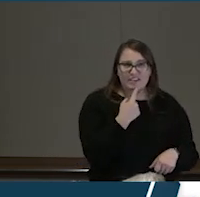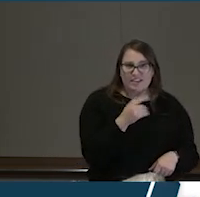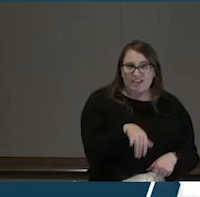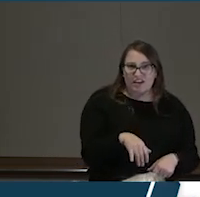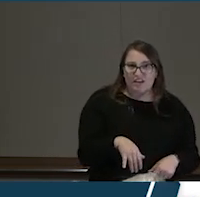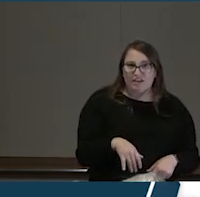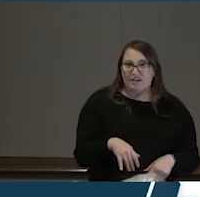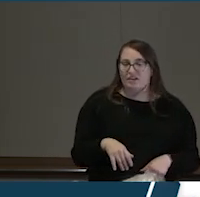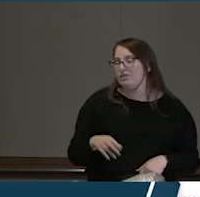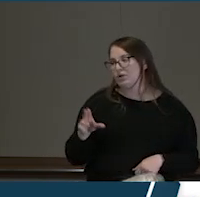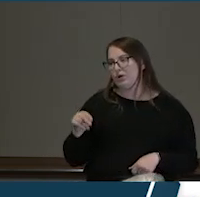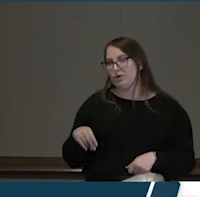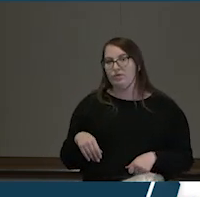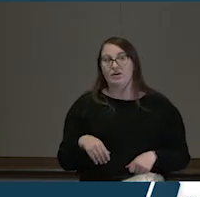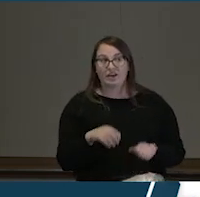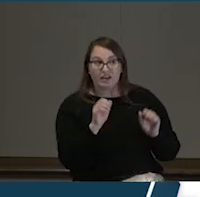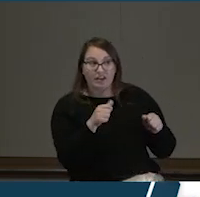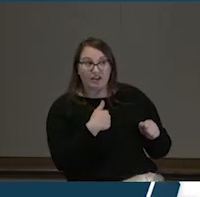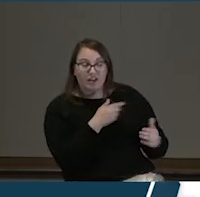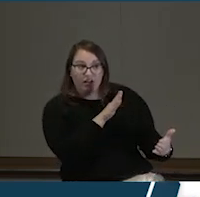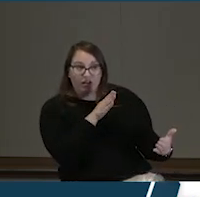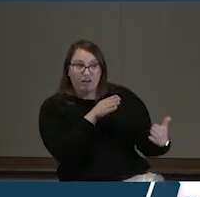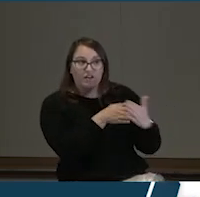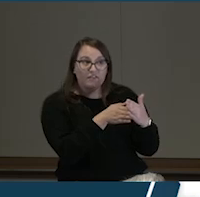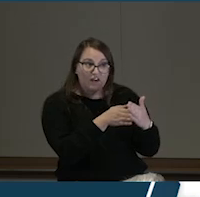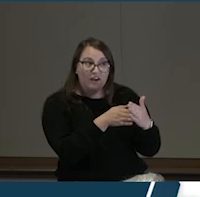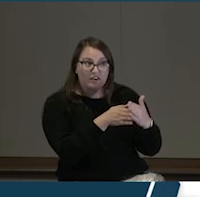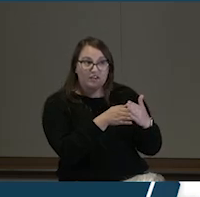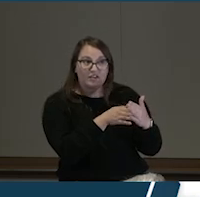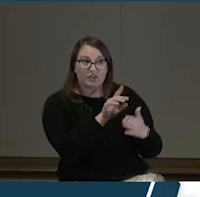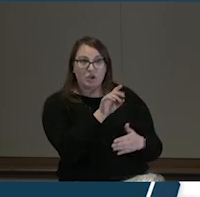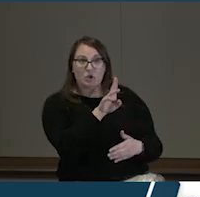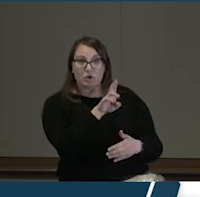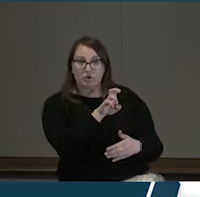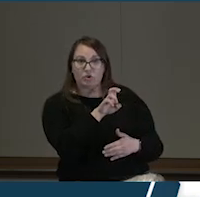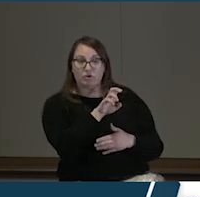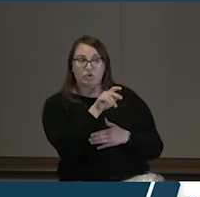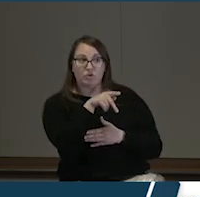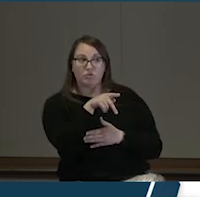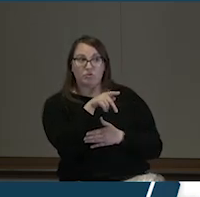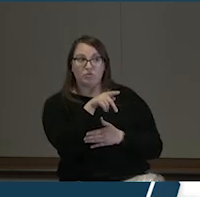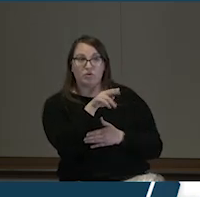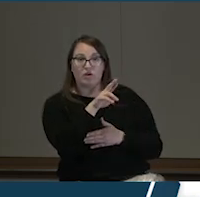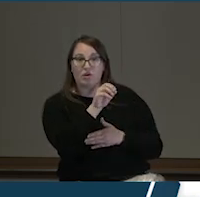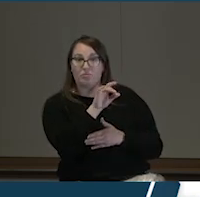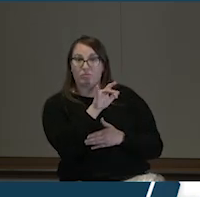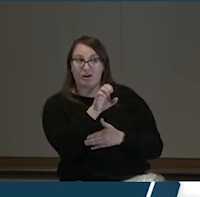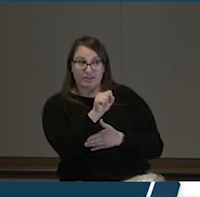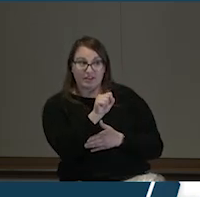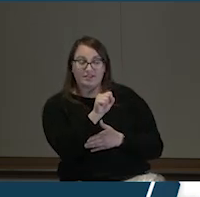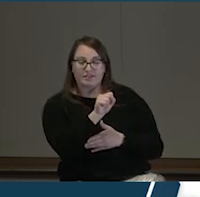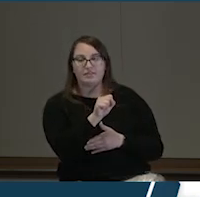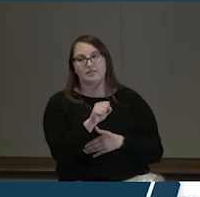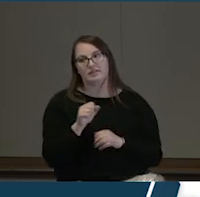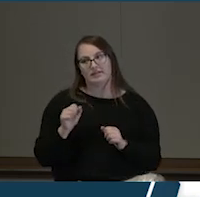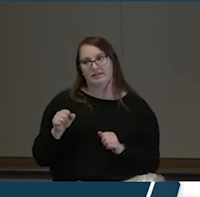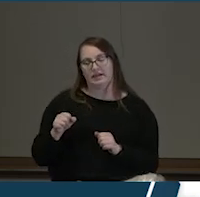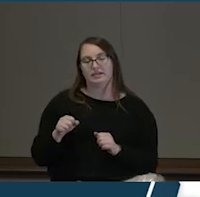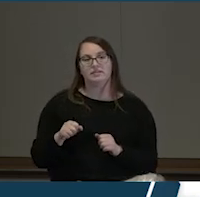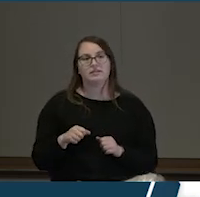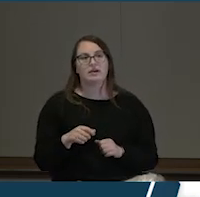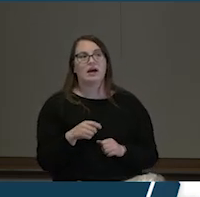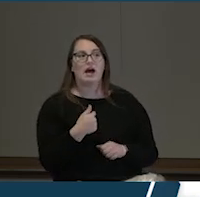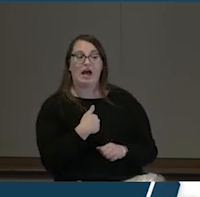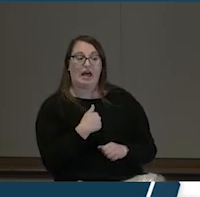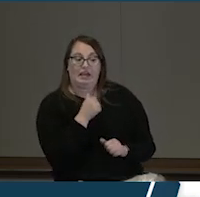can I file due process against VR? And he's like, yeah. And I go, oh, have you ever done that? And he says to me, I haven't, but I think you're the woman